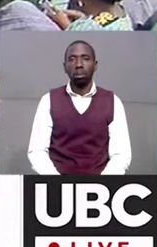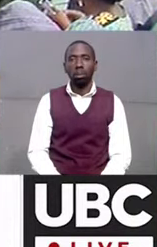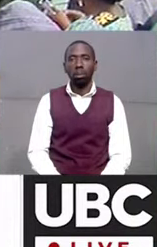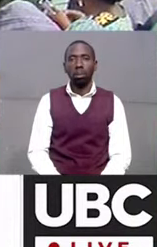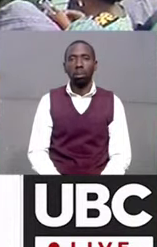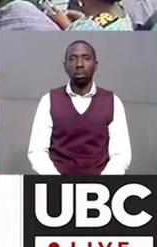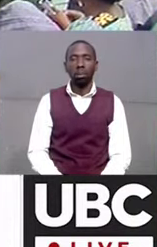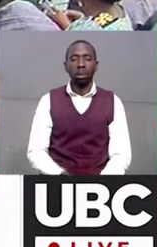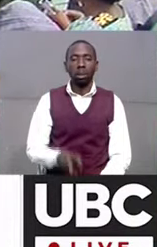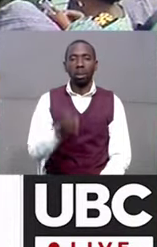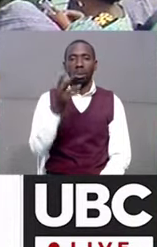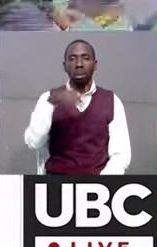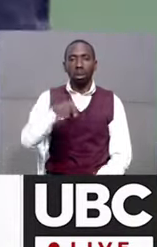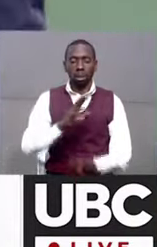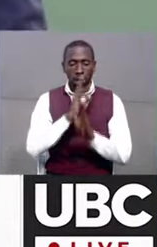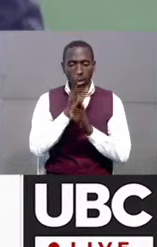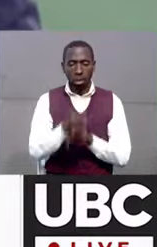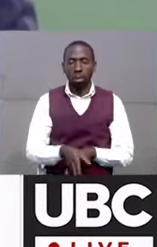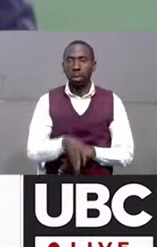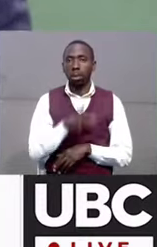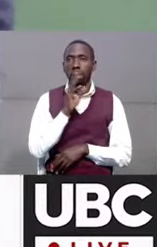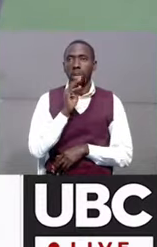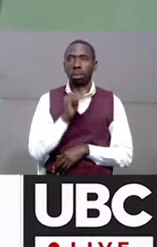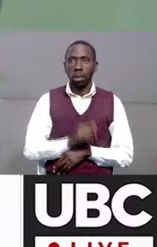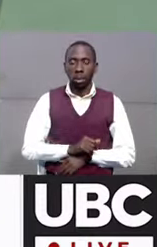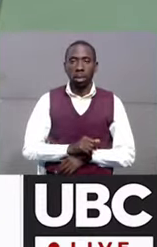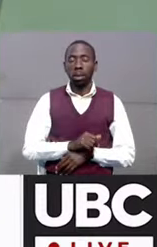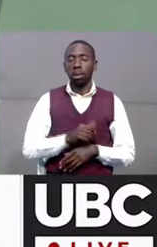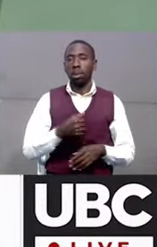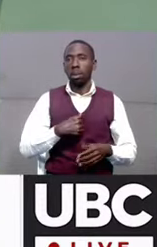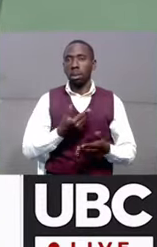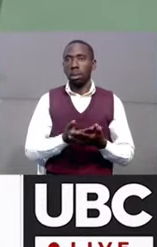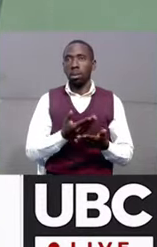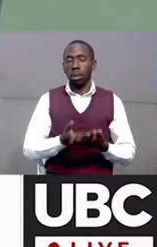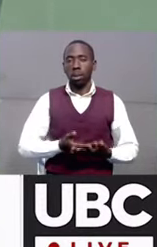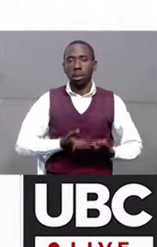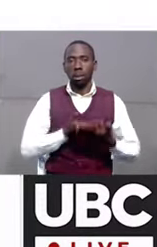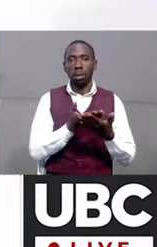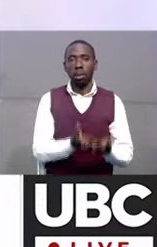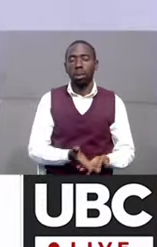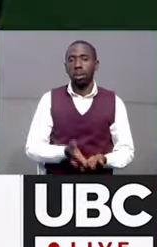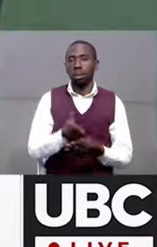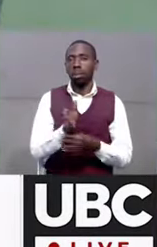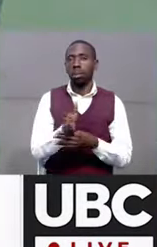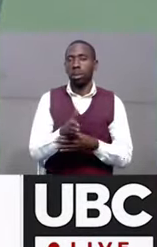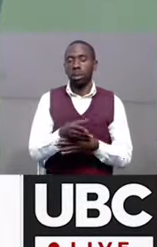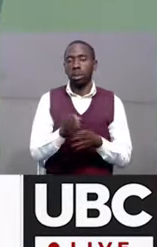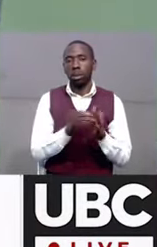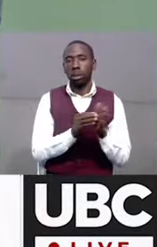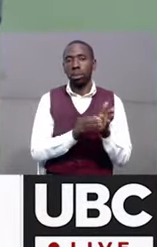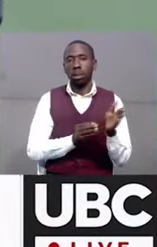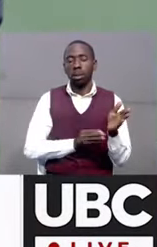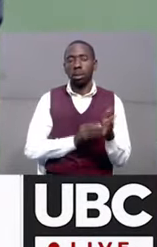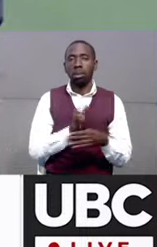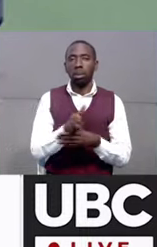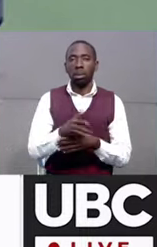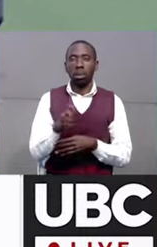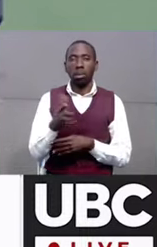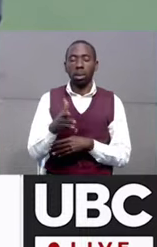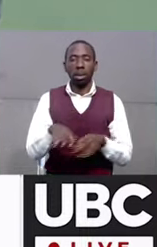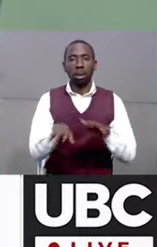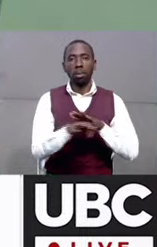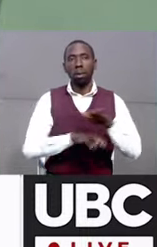Right Honorable Speaker, under delegation, I beg to lay the Ministerial Policy Statement for the Ministry of Water and